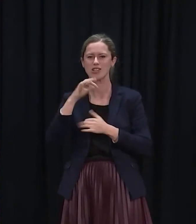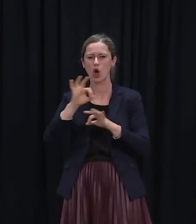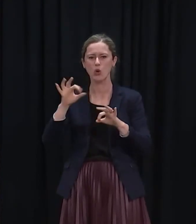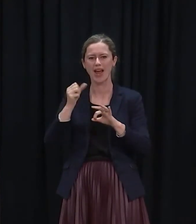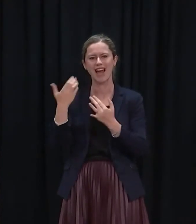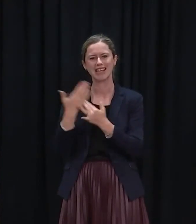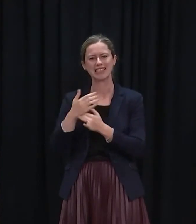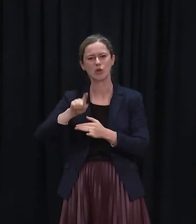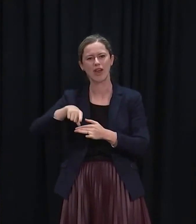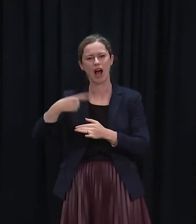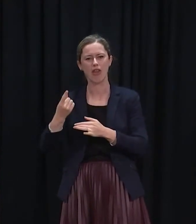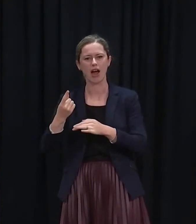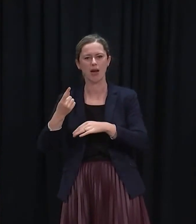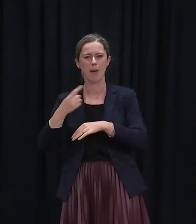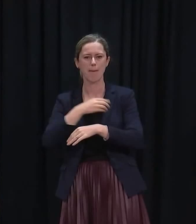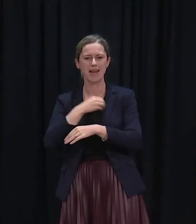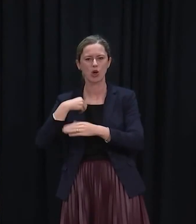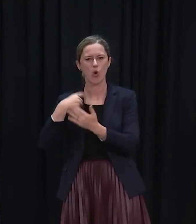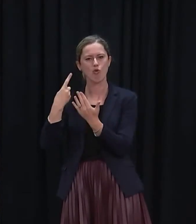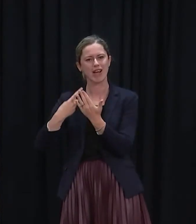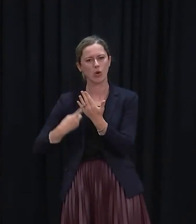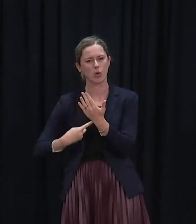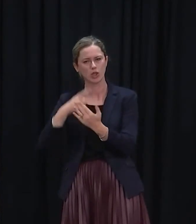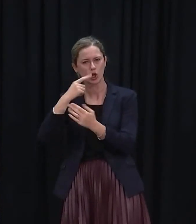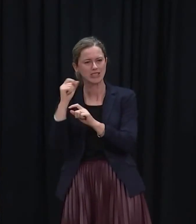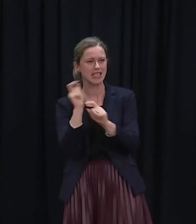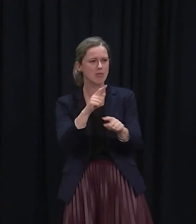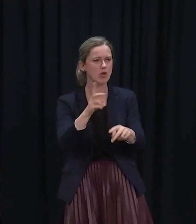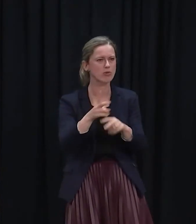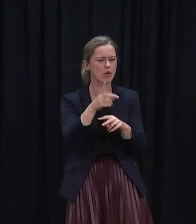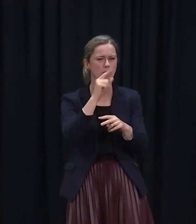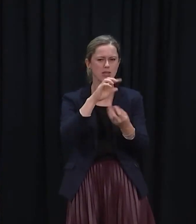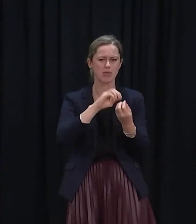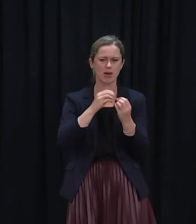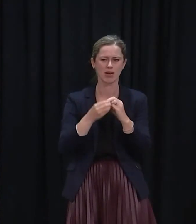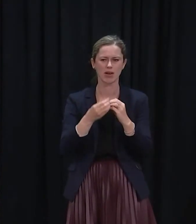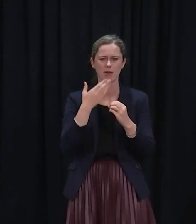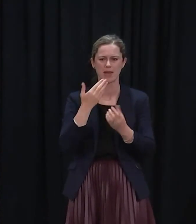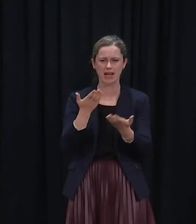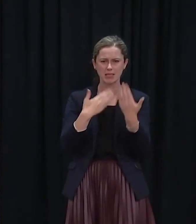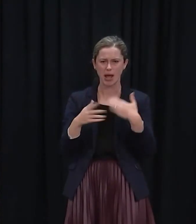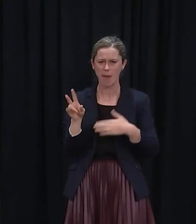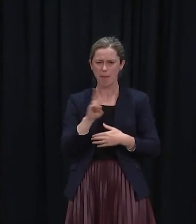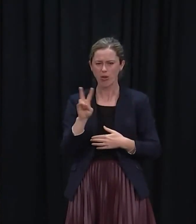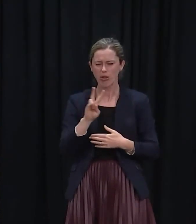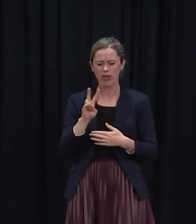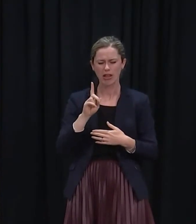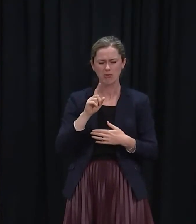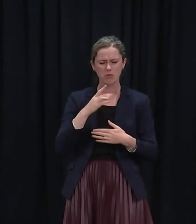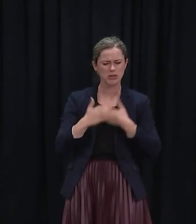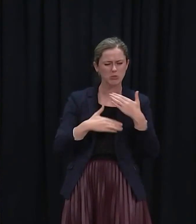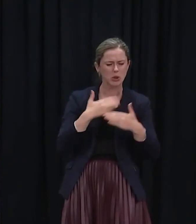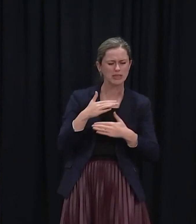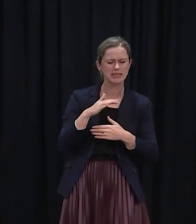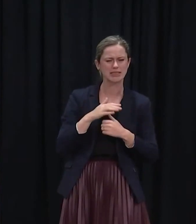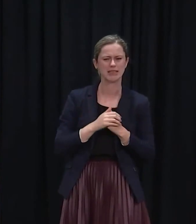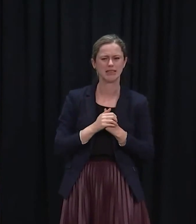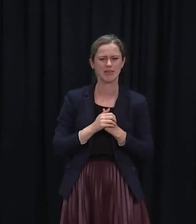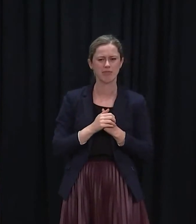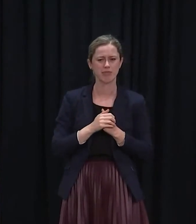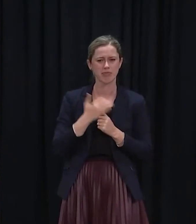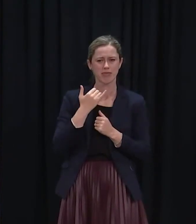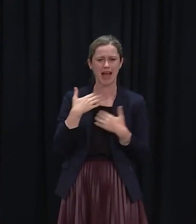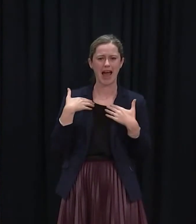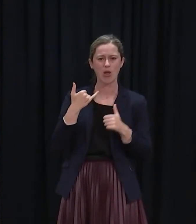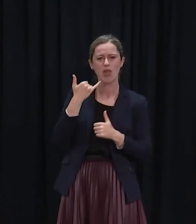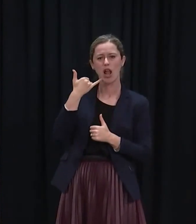might send them to hospital unnecessarily, adding even more pressure to hospitals. So I just want if I could get both of your response to that, and whether you're confident Healthline will